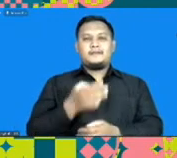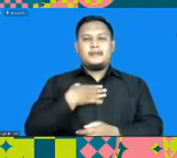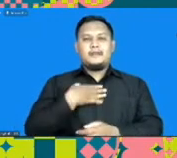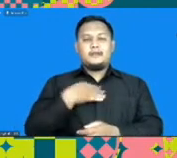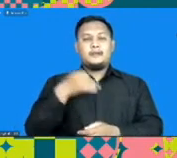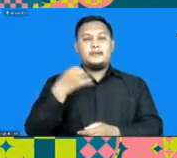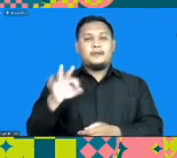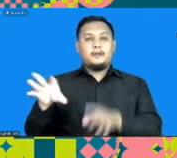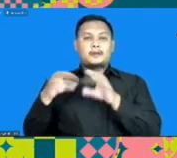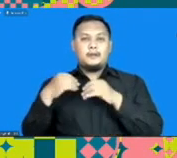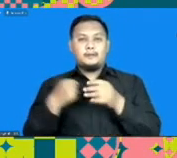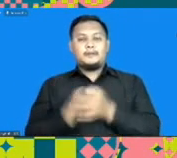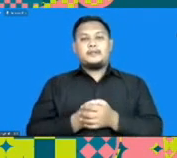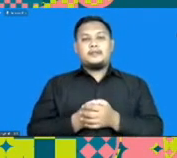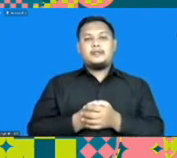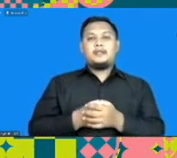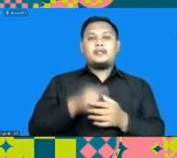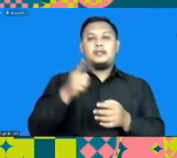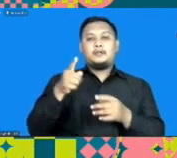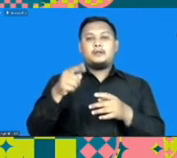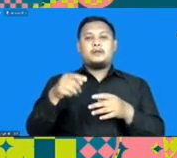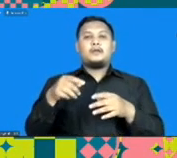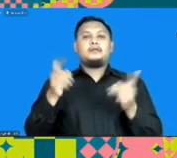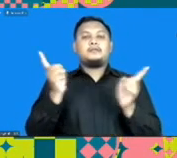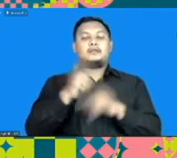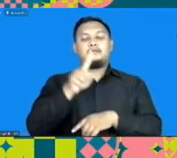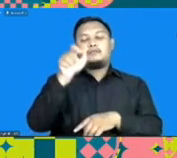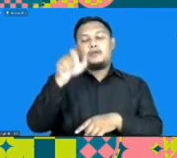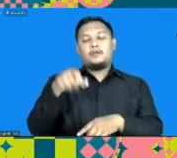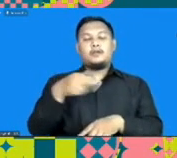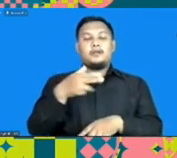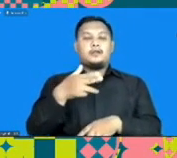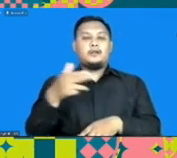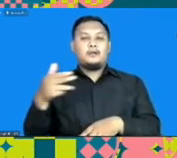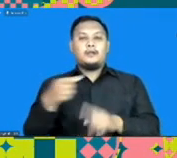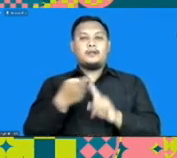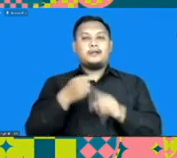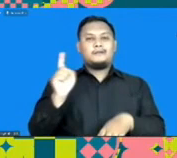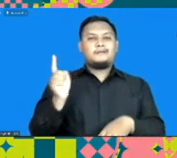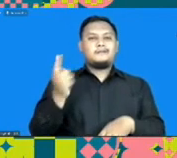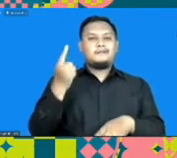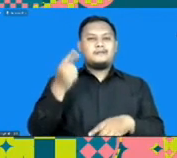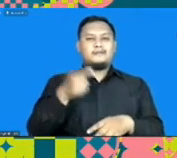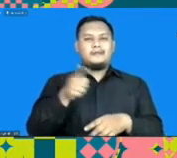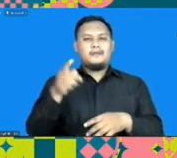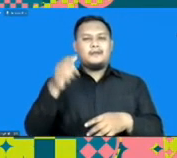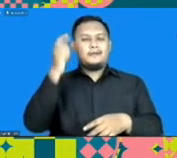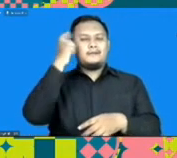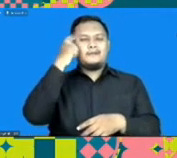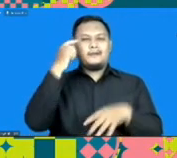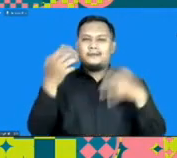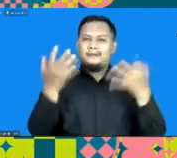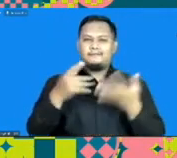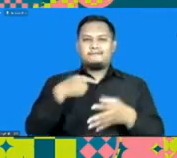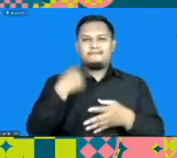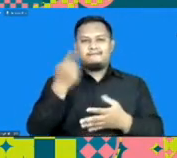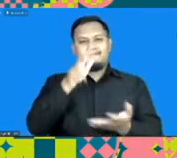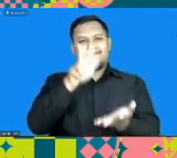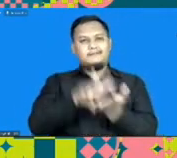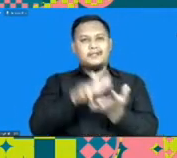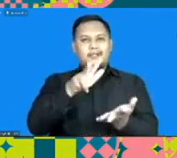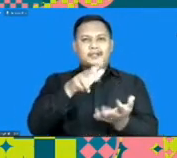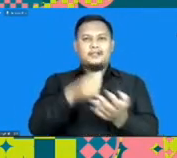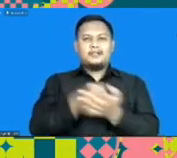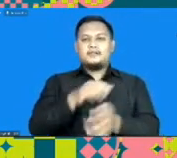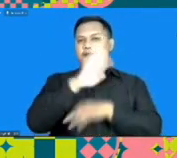Indonesian. Yeah. And right from the get-go, they are thinking, how can we make sure that every aspect of our living, yeah, is